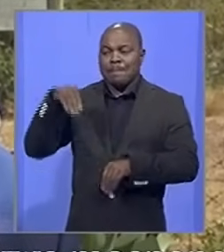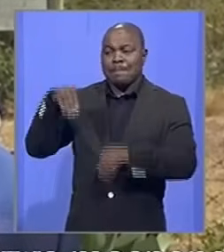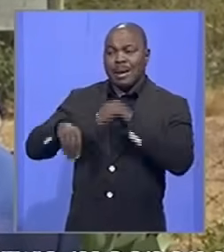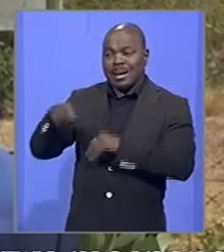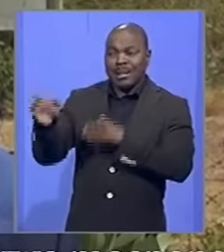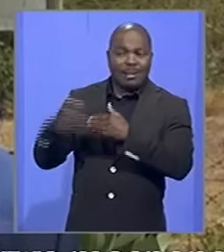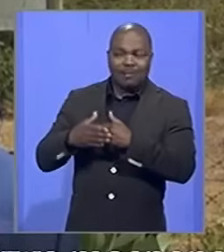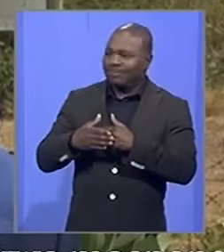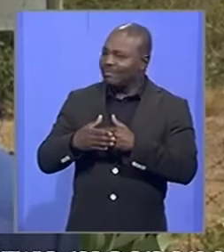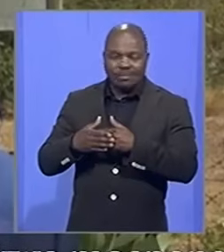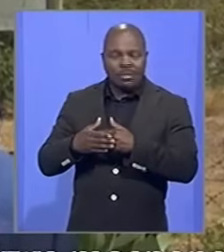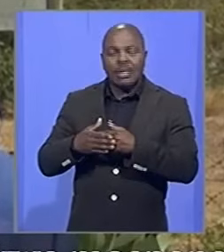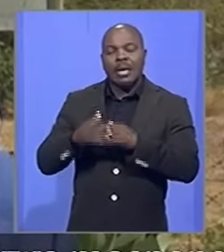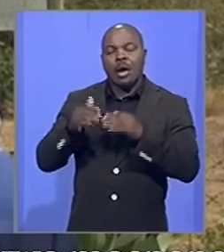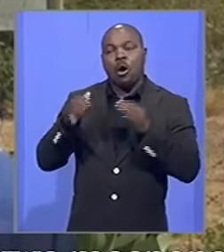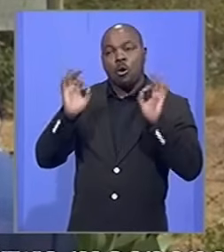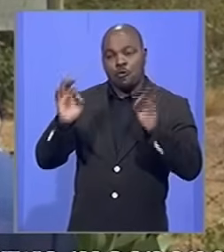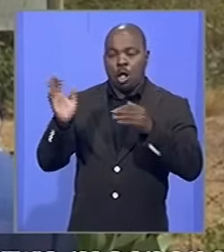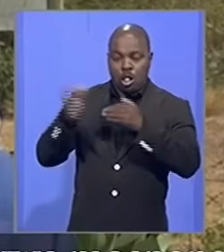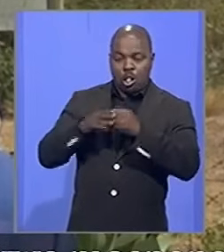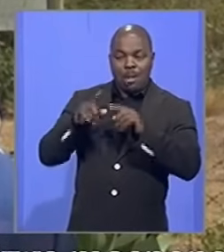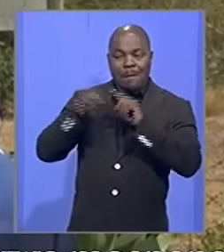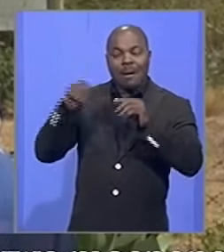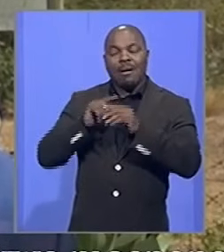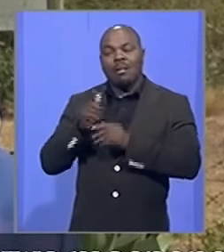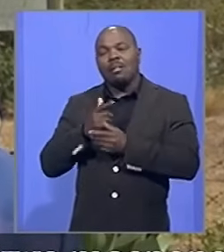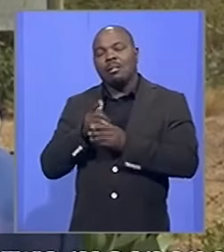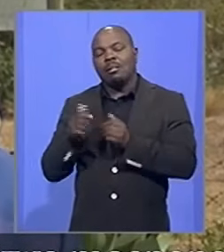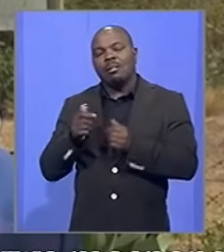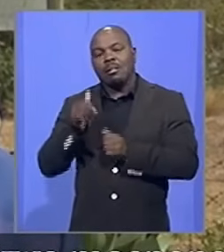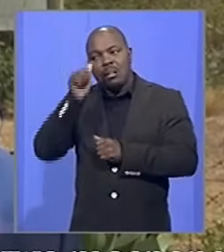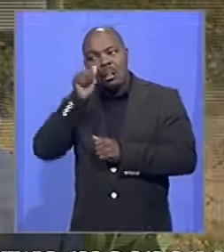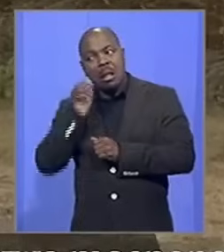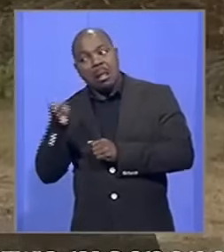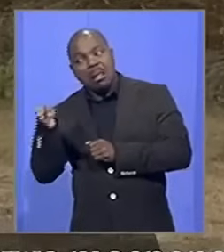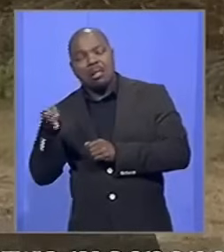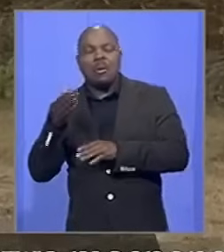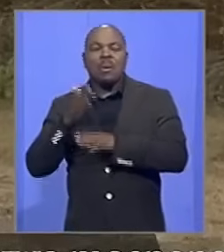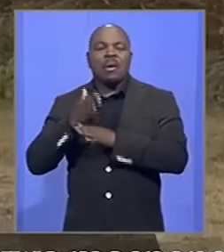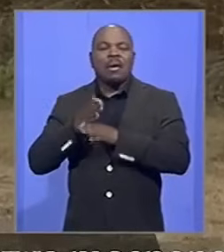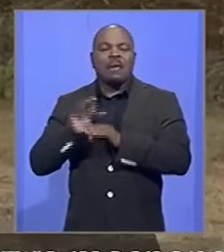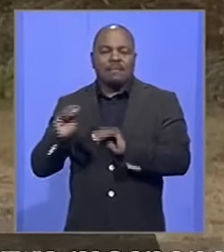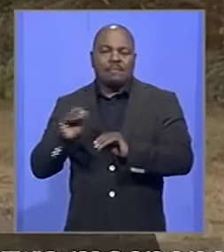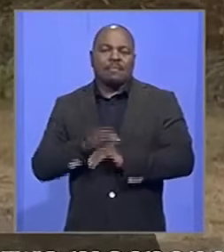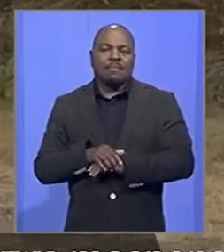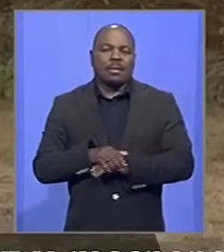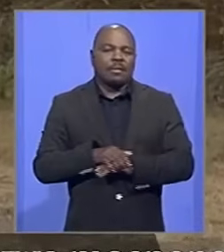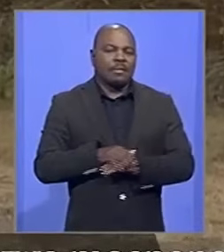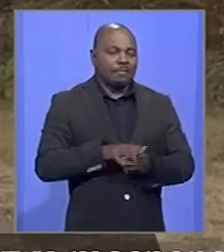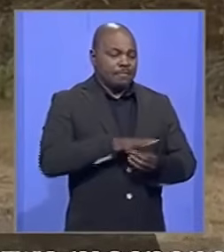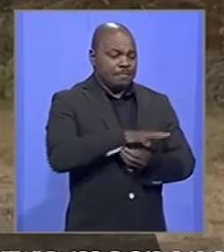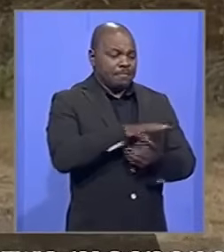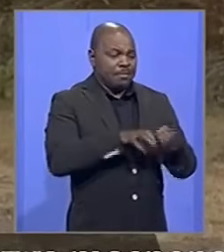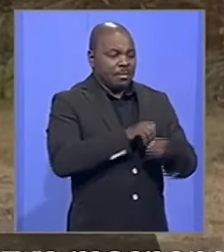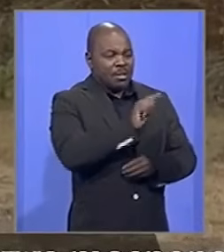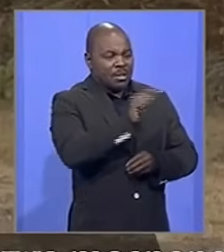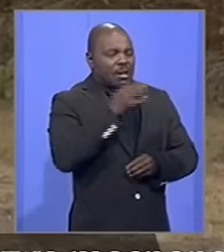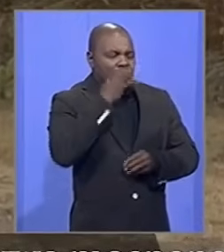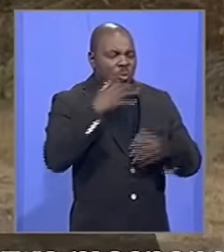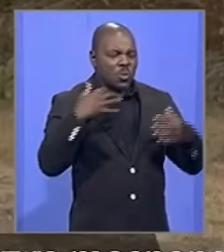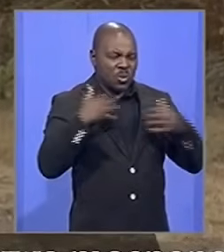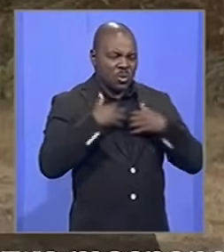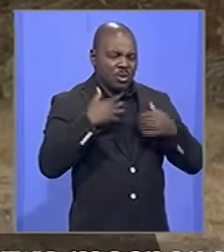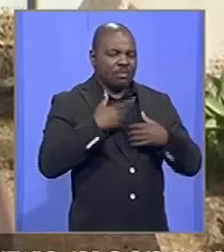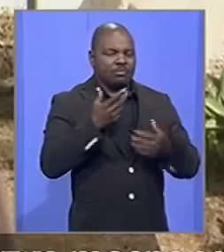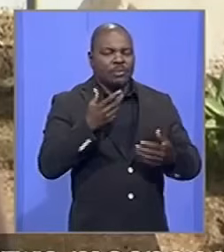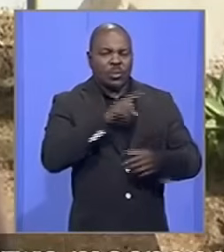closed. It's closed official, but the mine is operating illegally. Ba malapa ba buile fa ba tshwenyegile ka tsela eo ba tshwereng ka